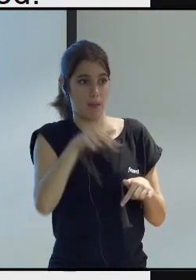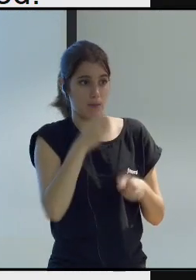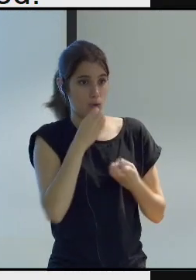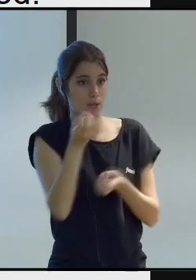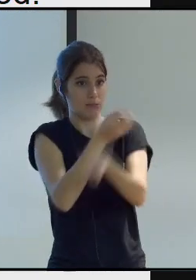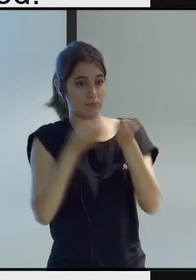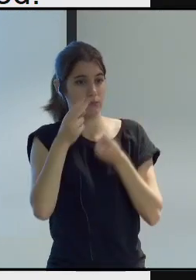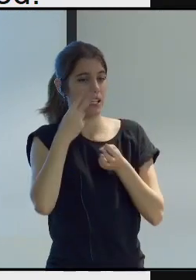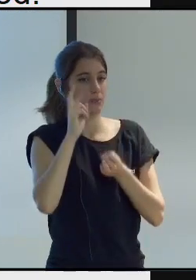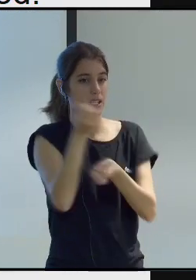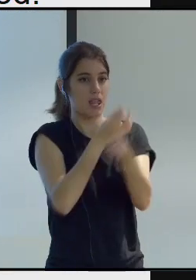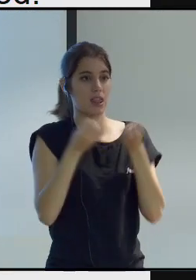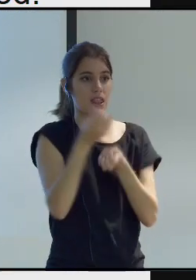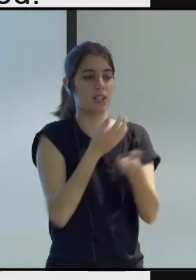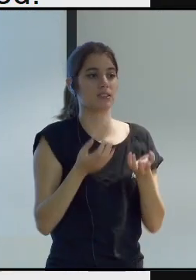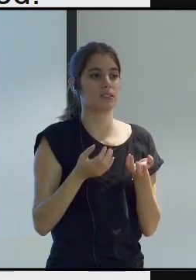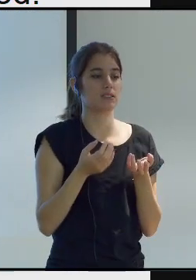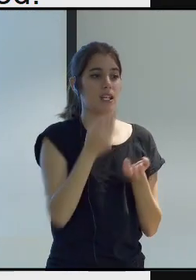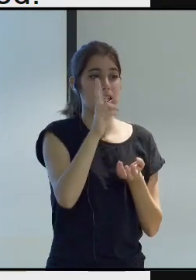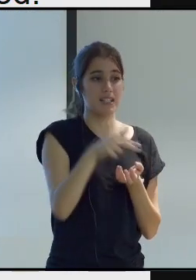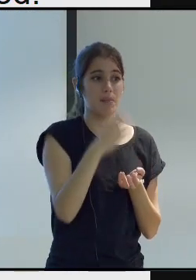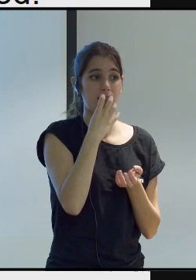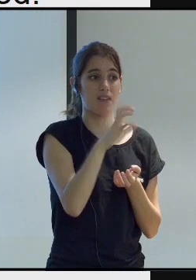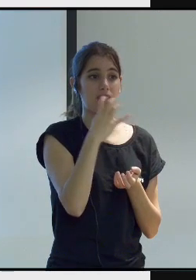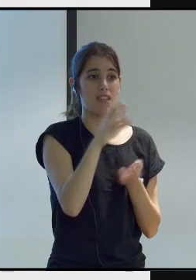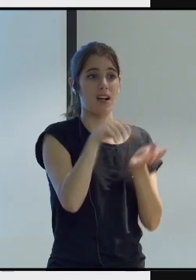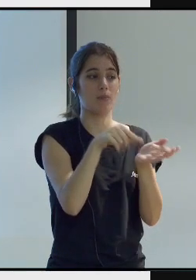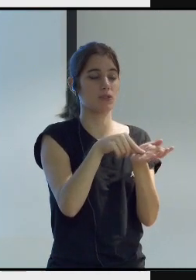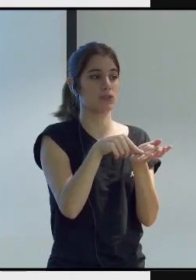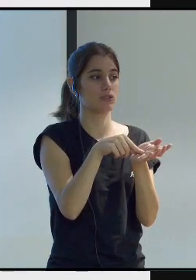different affordable housing options.